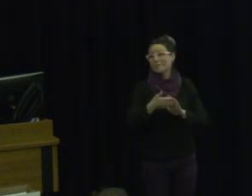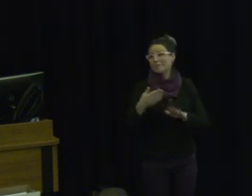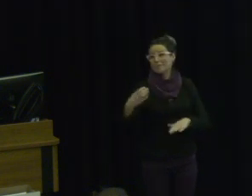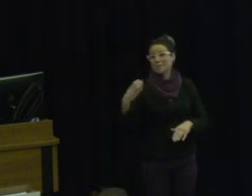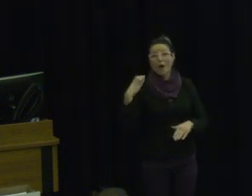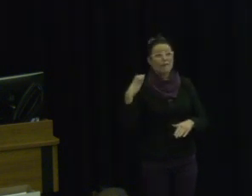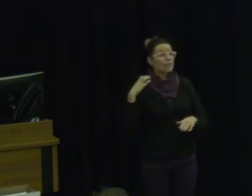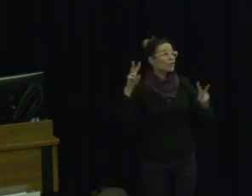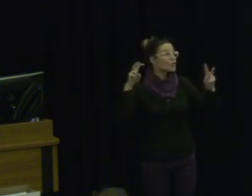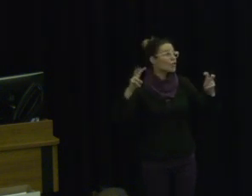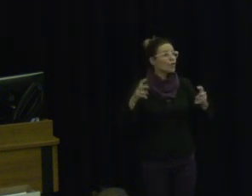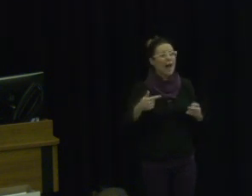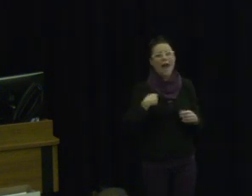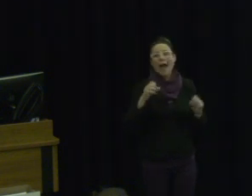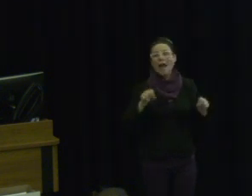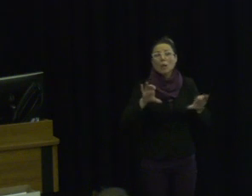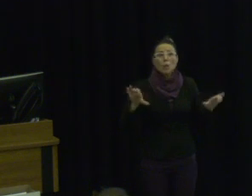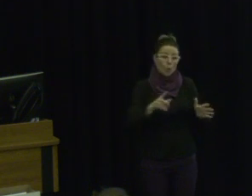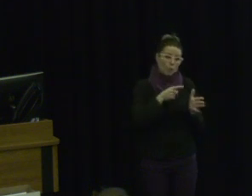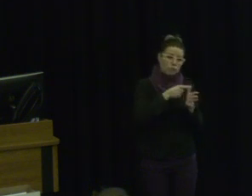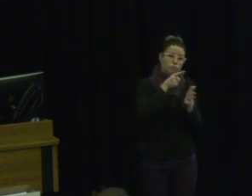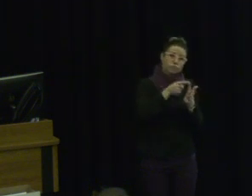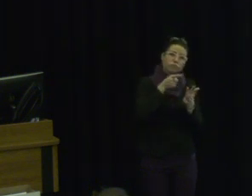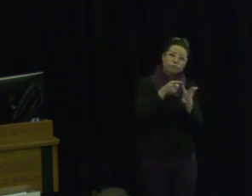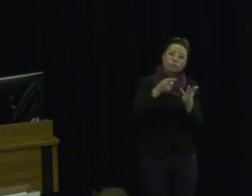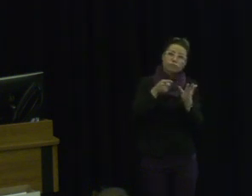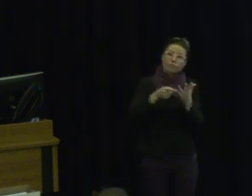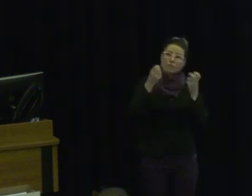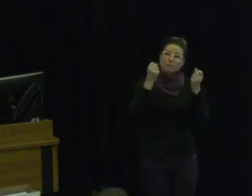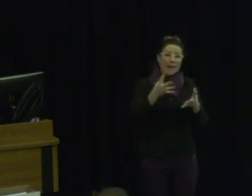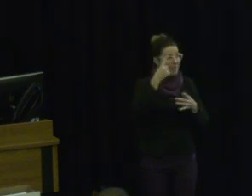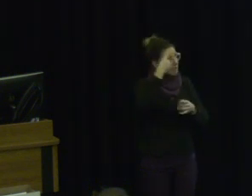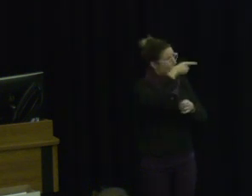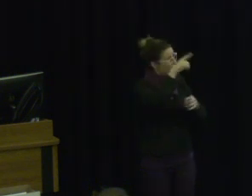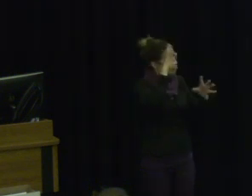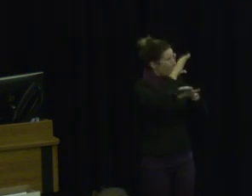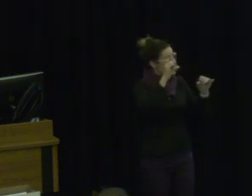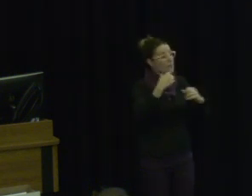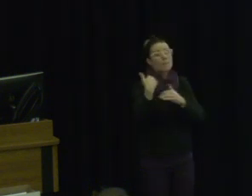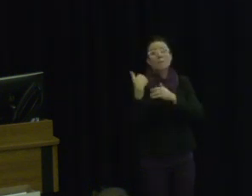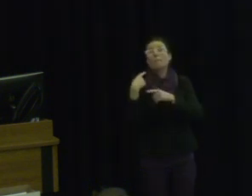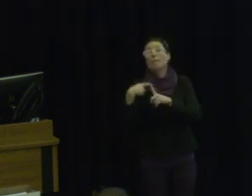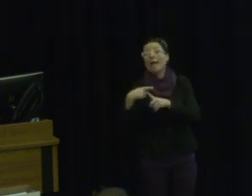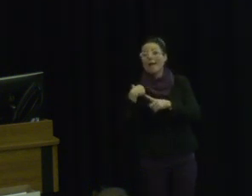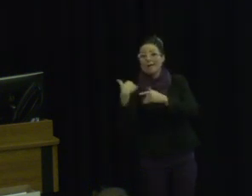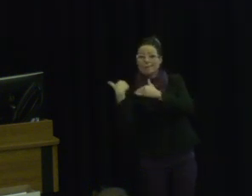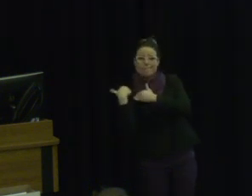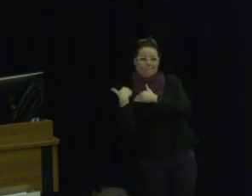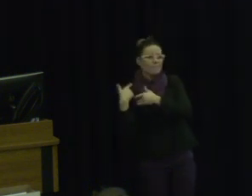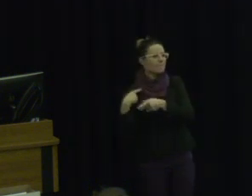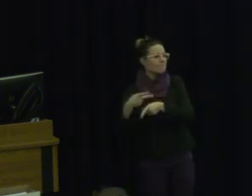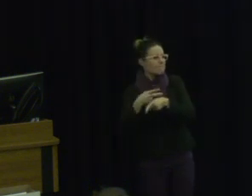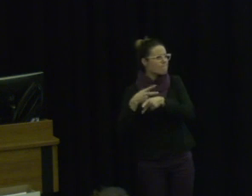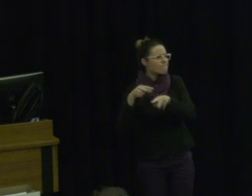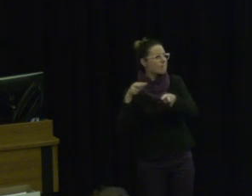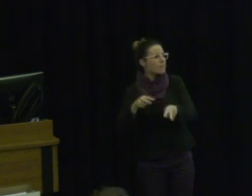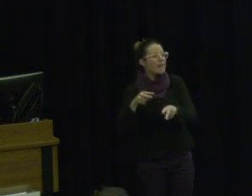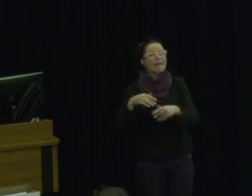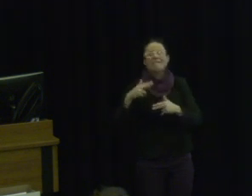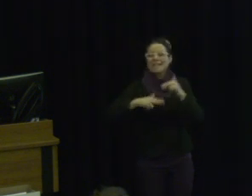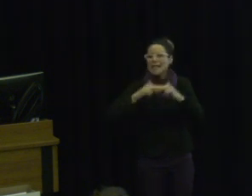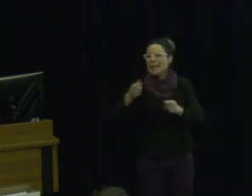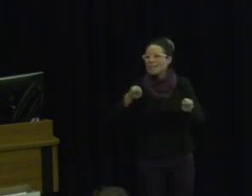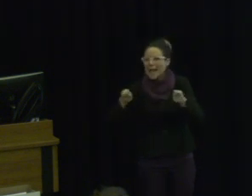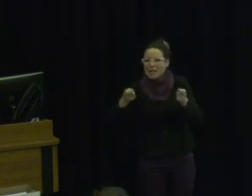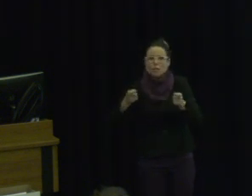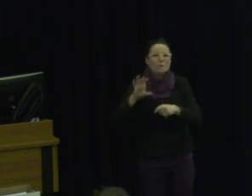that the President needs done, but I also oversee facilities management and all of the capital project planning management projects for